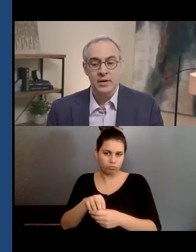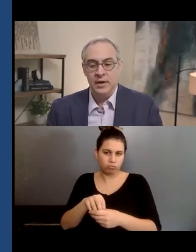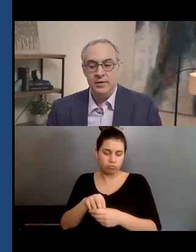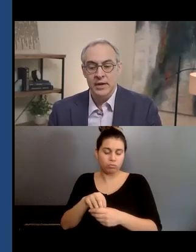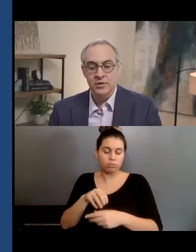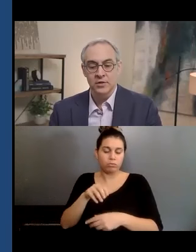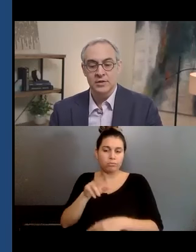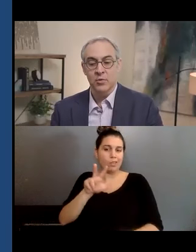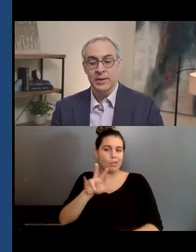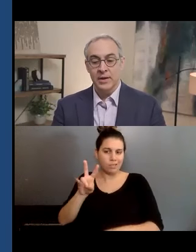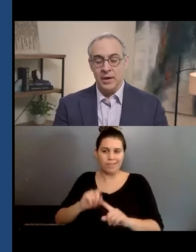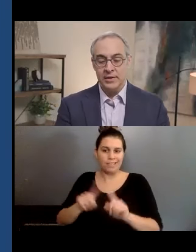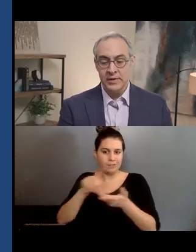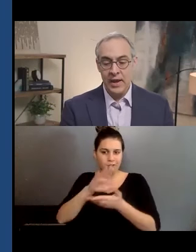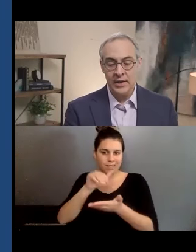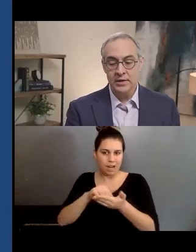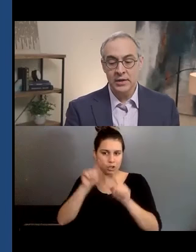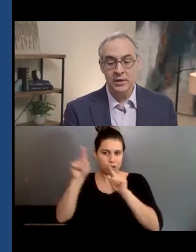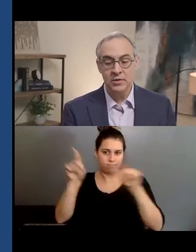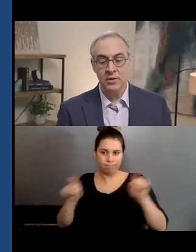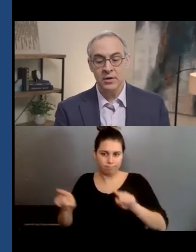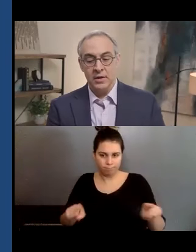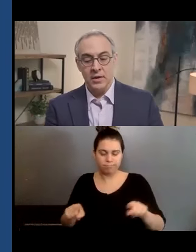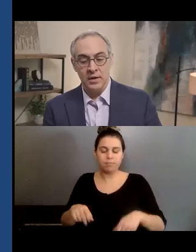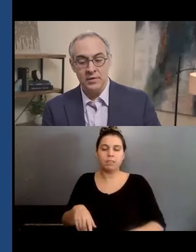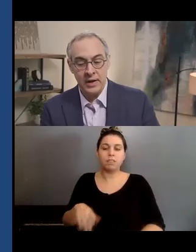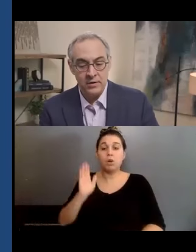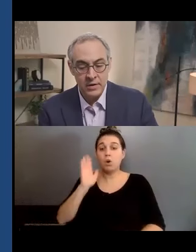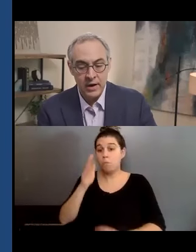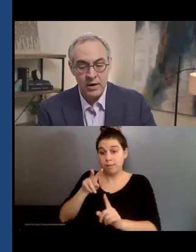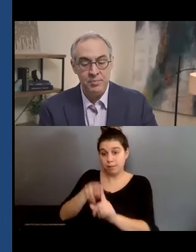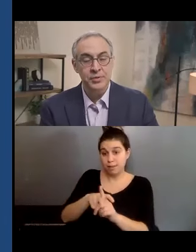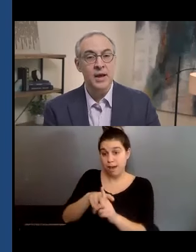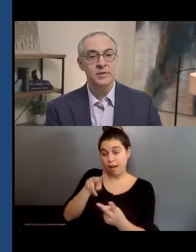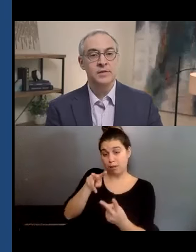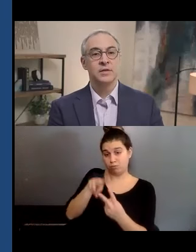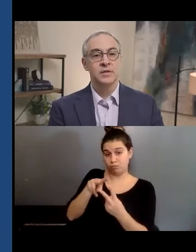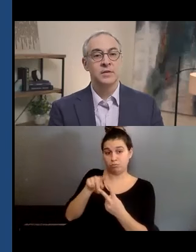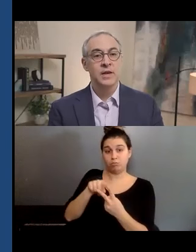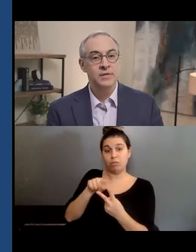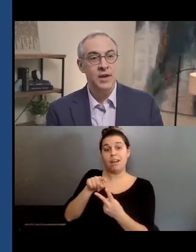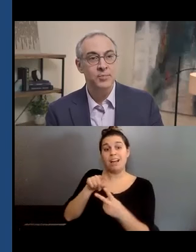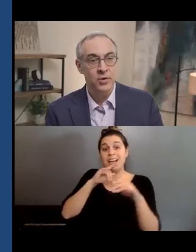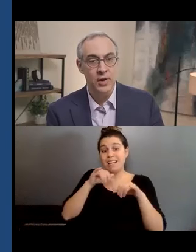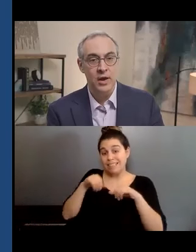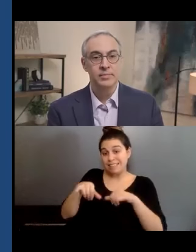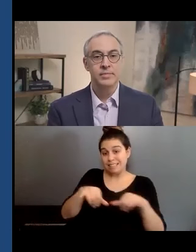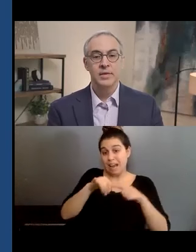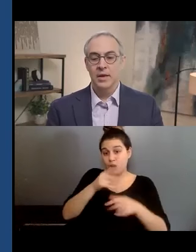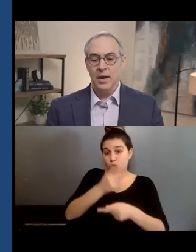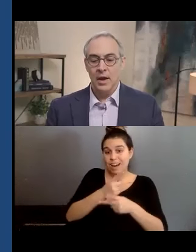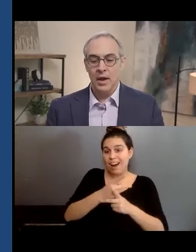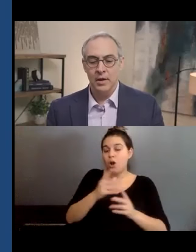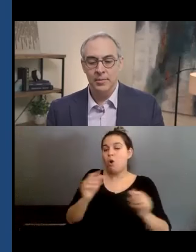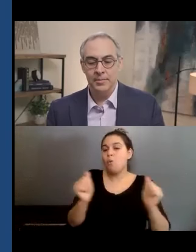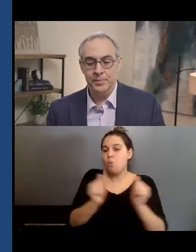37 centers that will be assigned to either a standard care plus the SafeSide program,